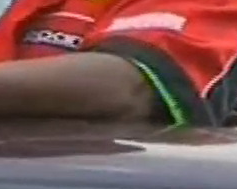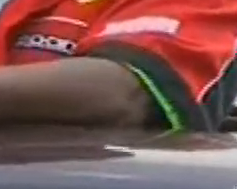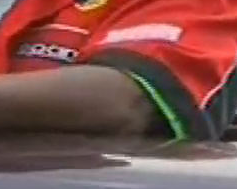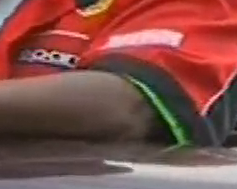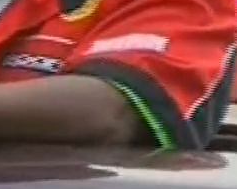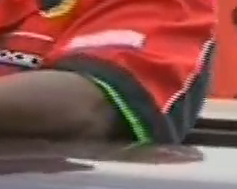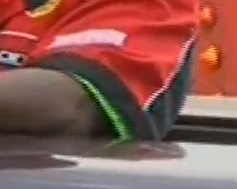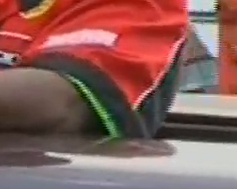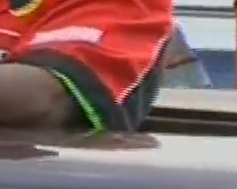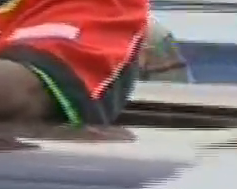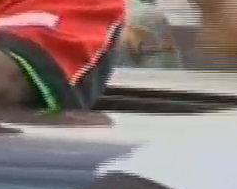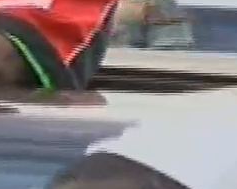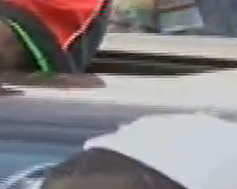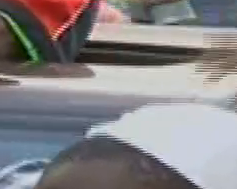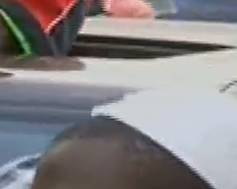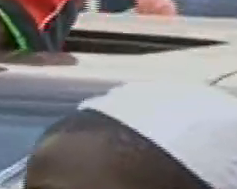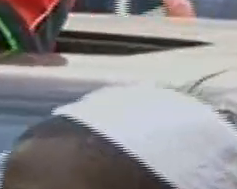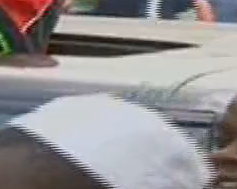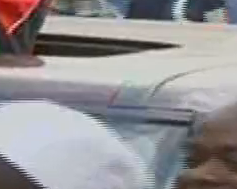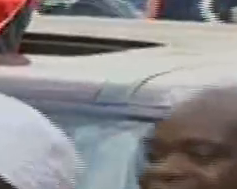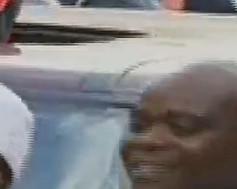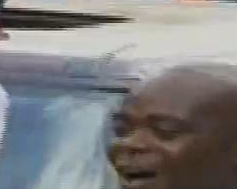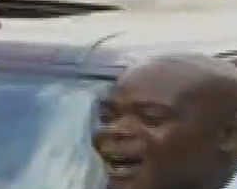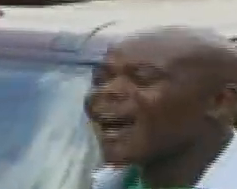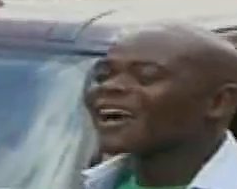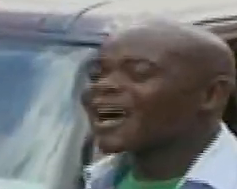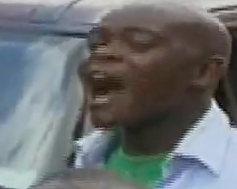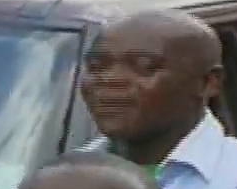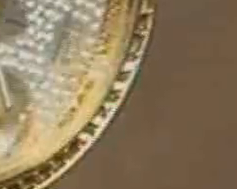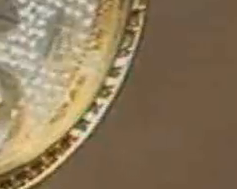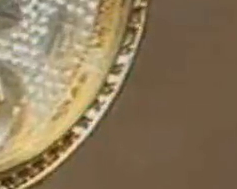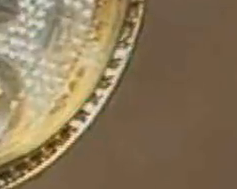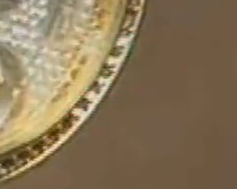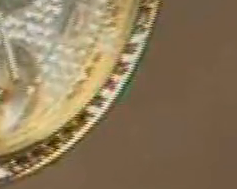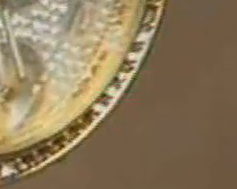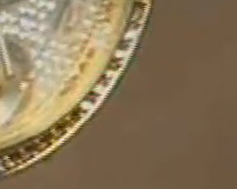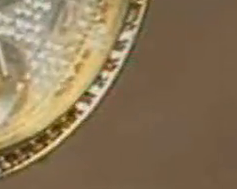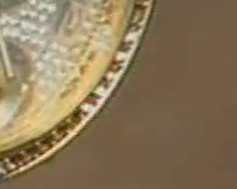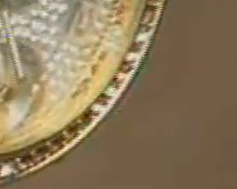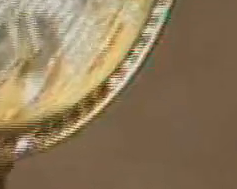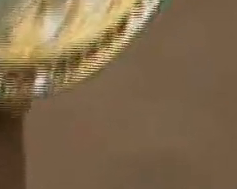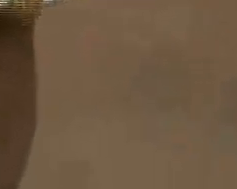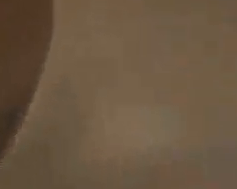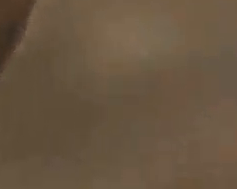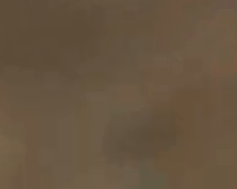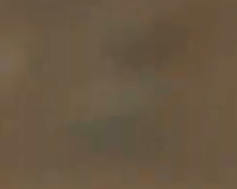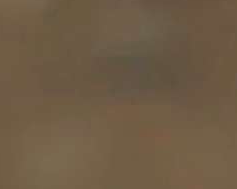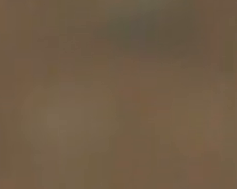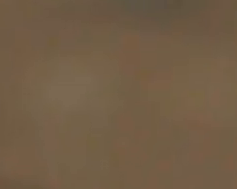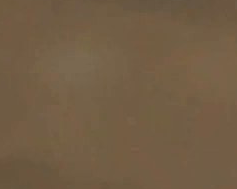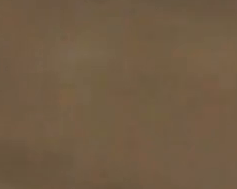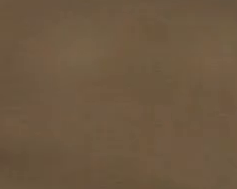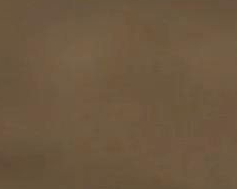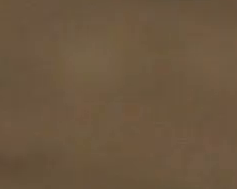35-year-old Gideon Mbuvi Sonko would not have run into any trouble. But the bling-laden MP for Makadara was